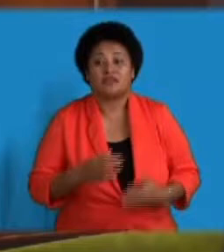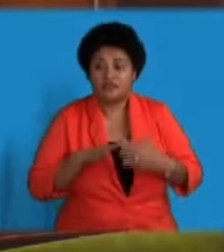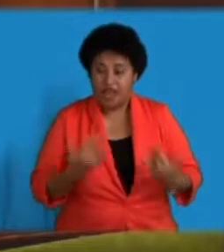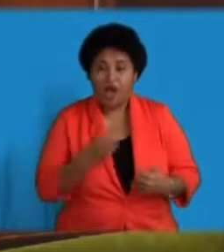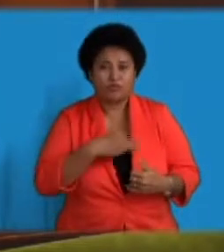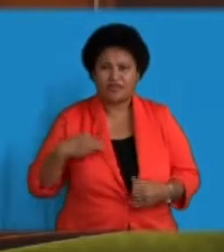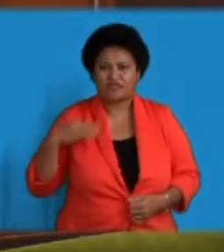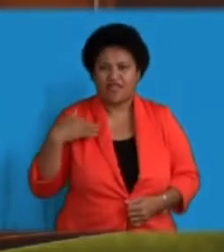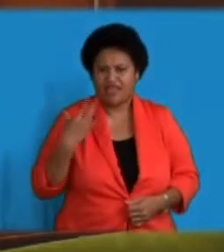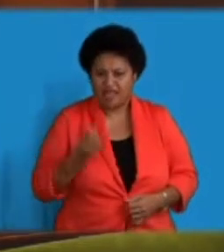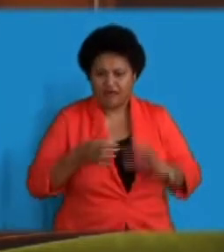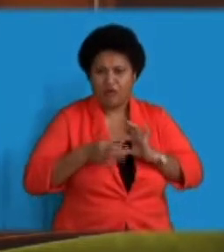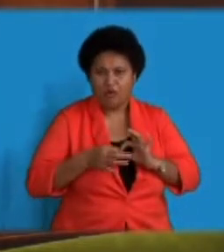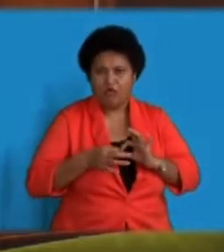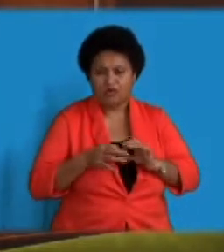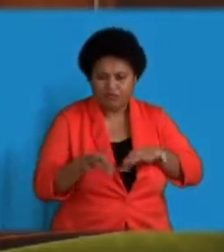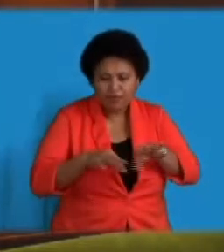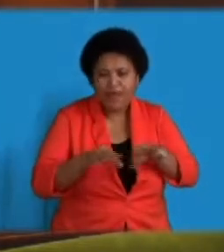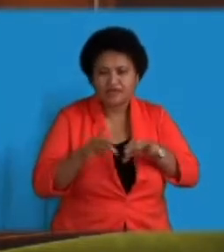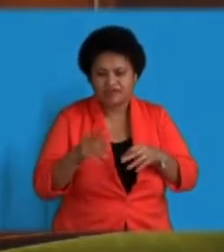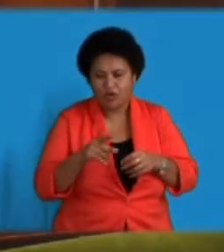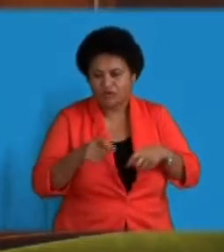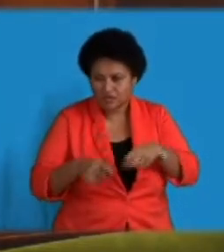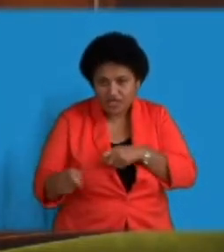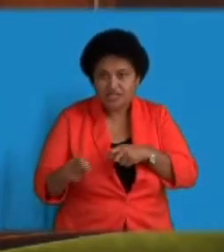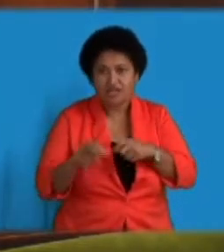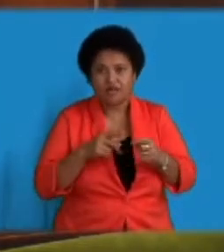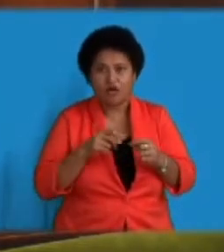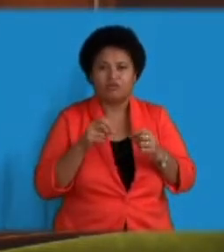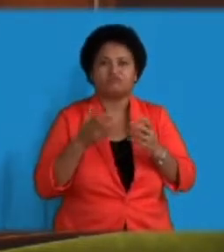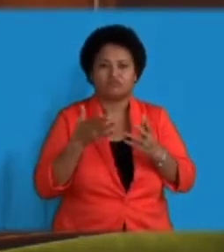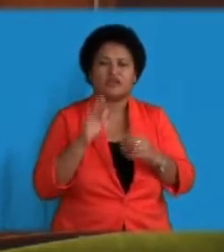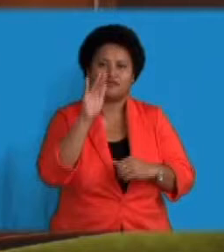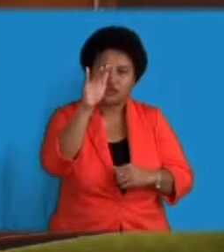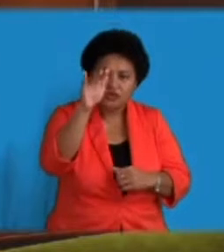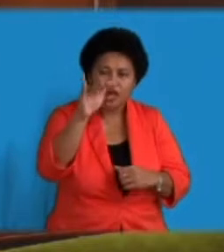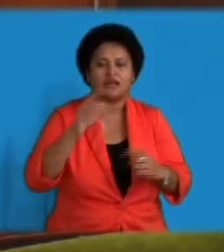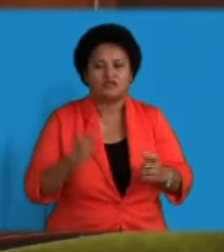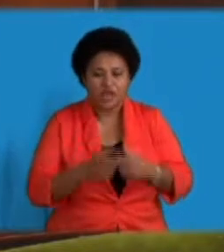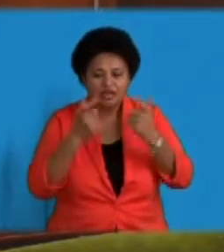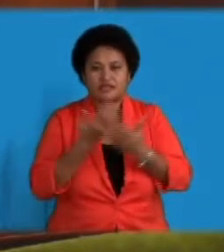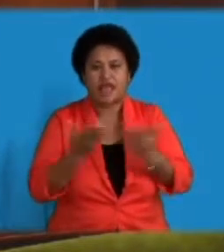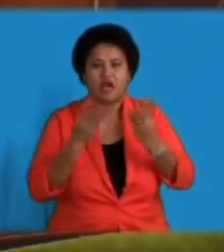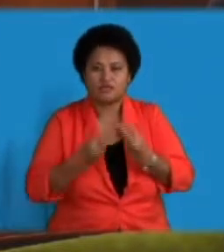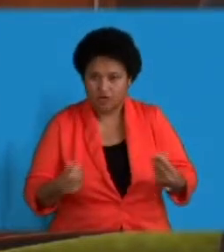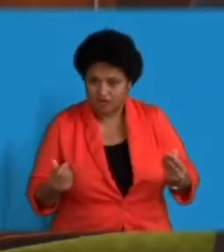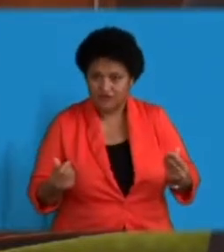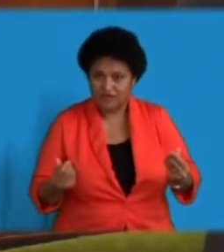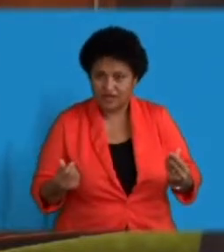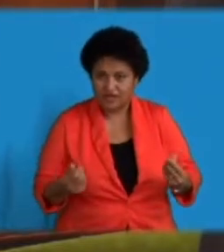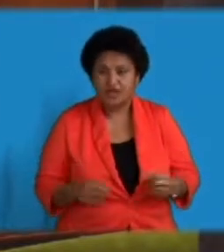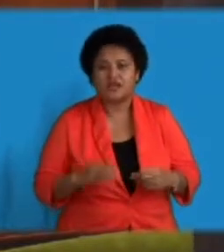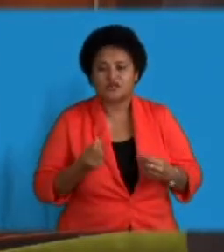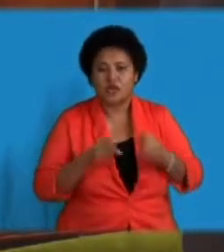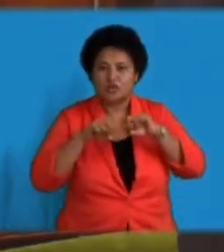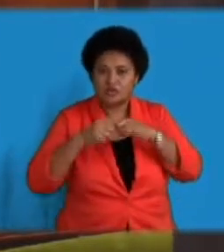own plans for this challenge, but a lot of issues that lead to NCDs are not medical in origin, but social solutions which need to be social, in